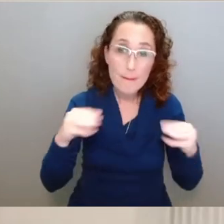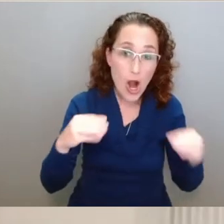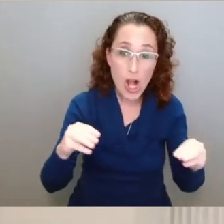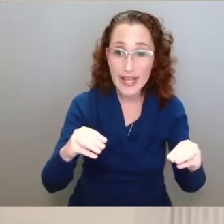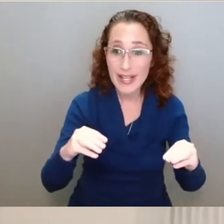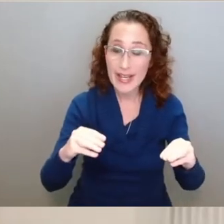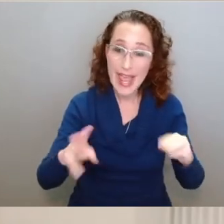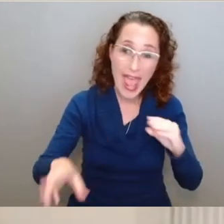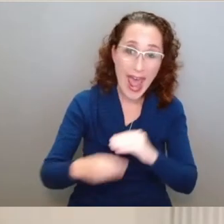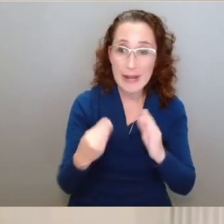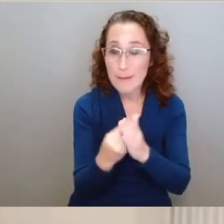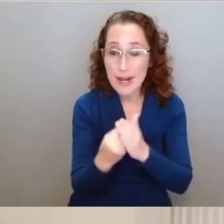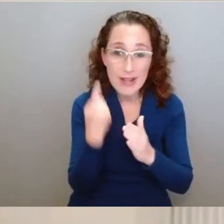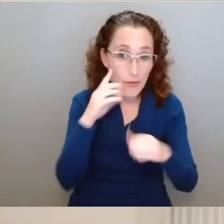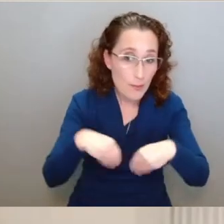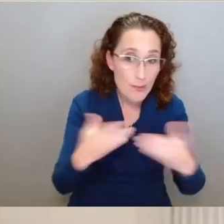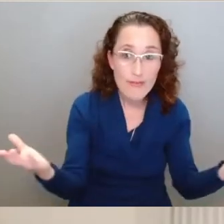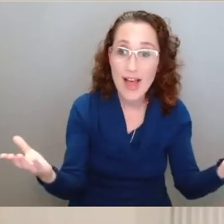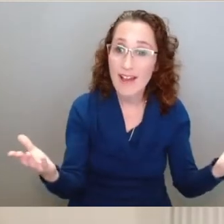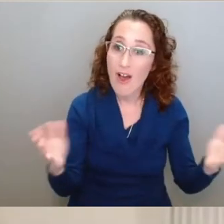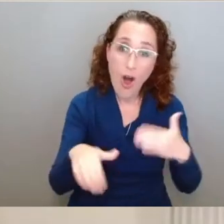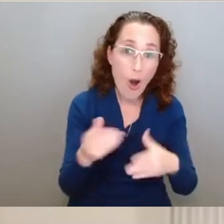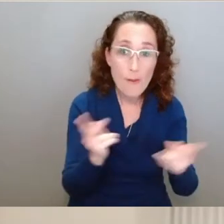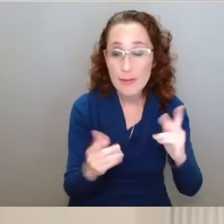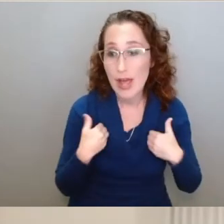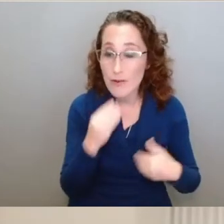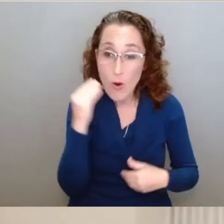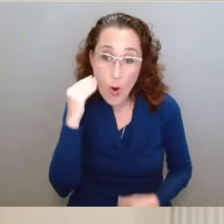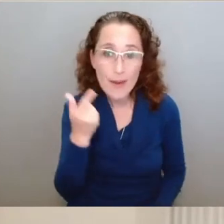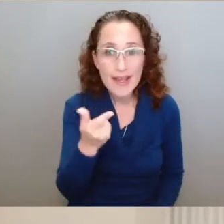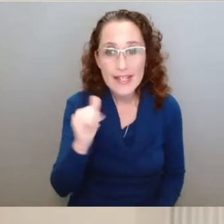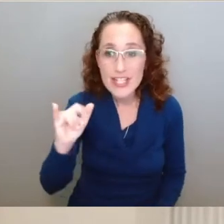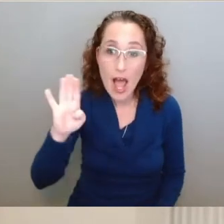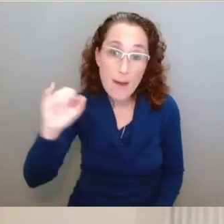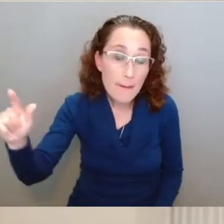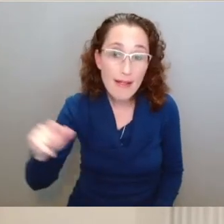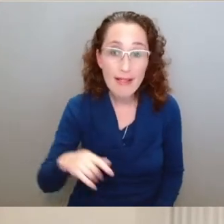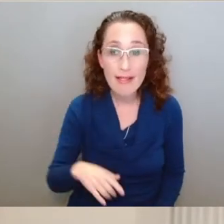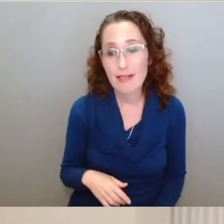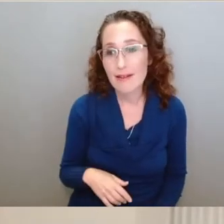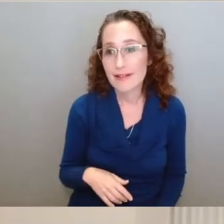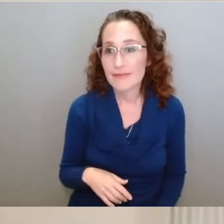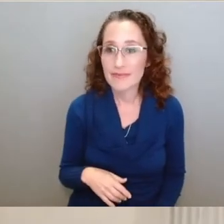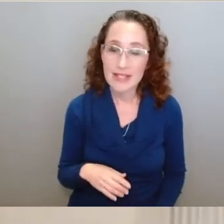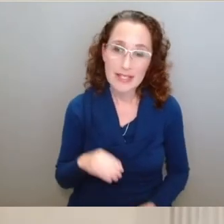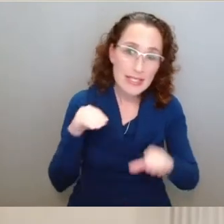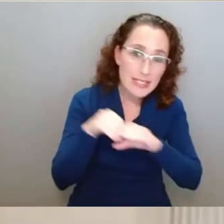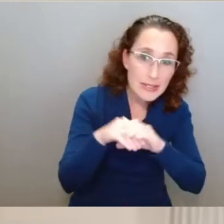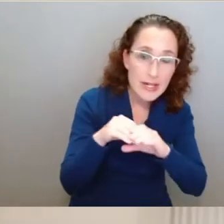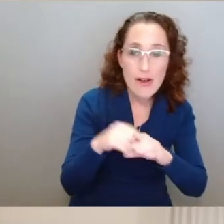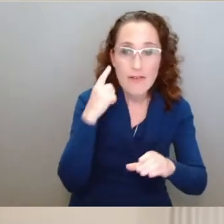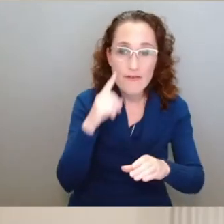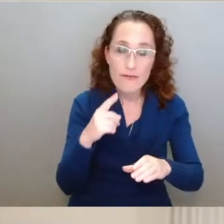ownership, the GI Bill, robust funding for public colleges. This was all part of this public goods ethos that